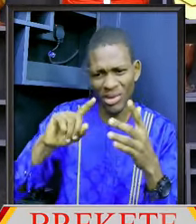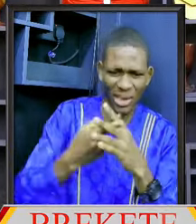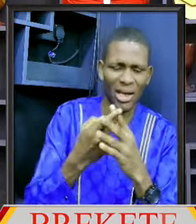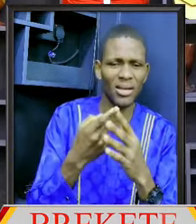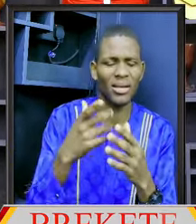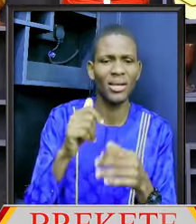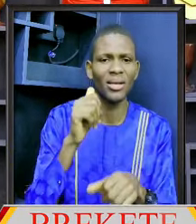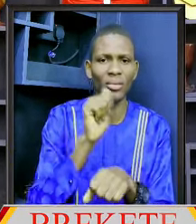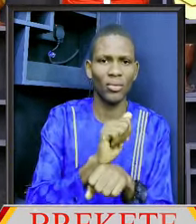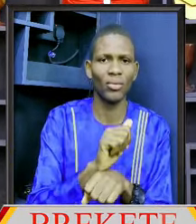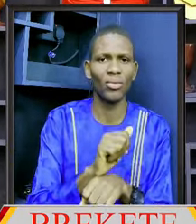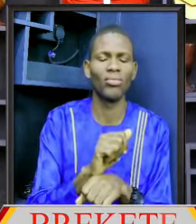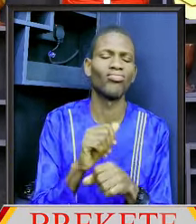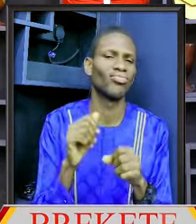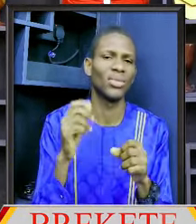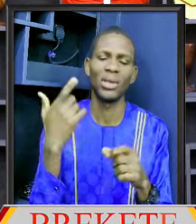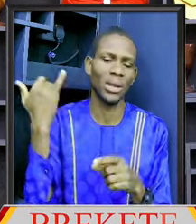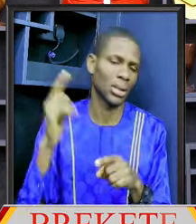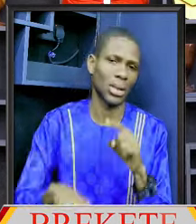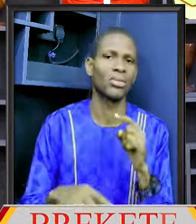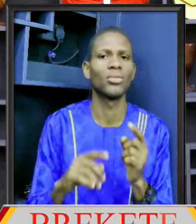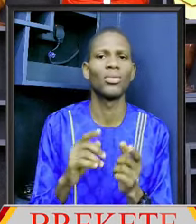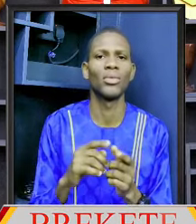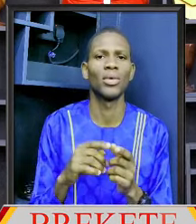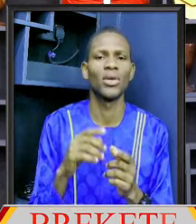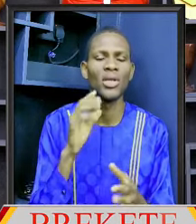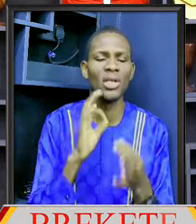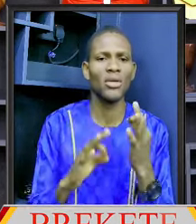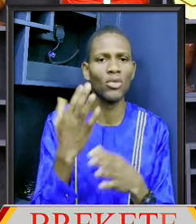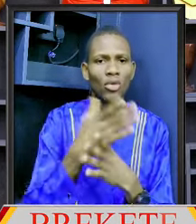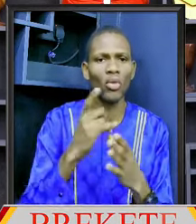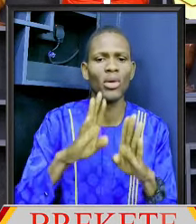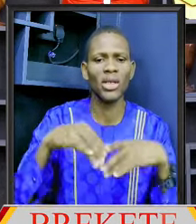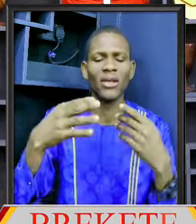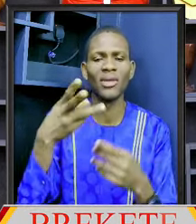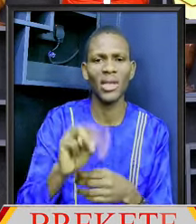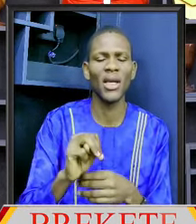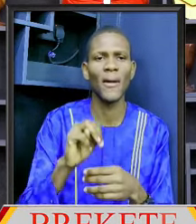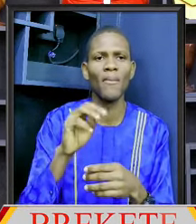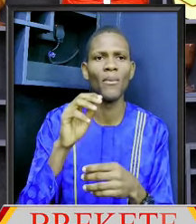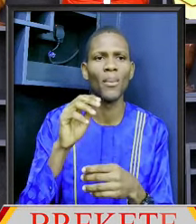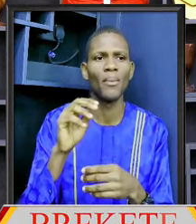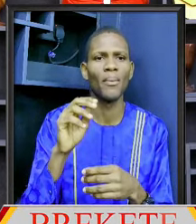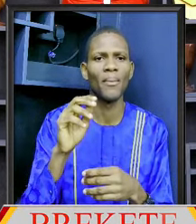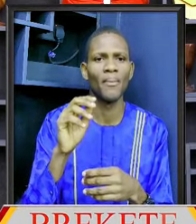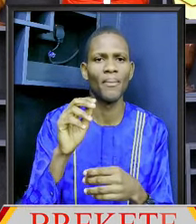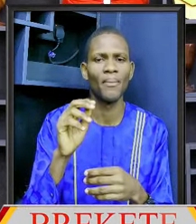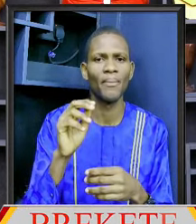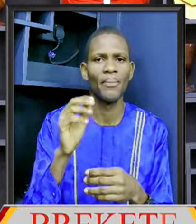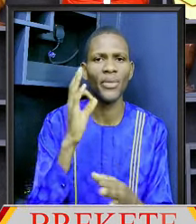a task, no. But if someone